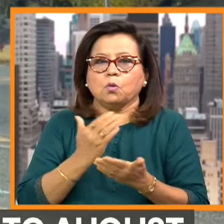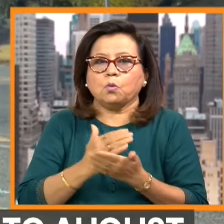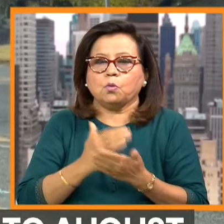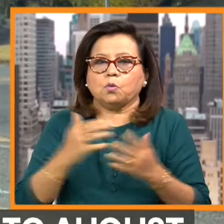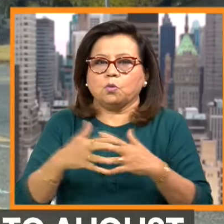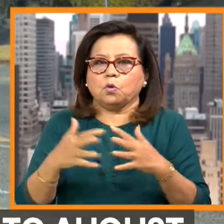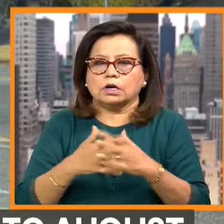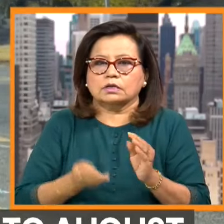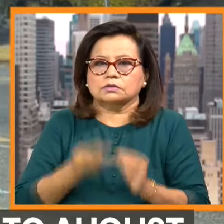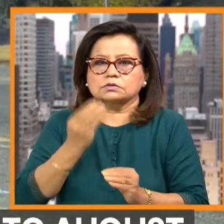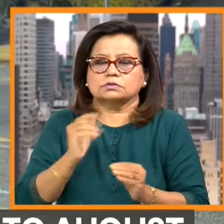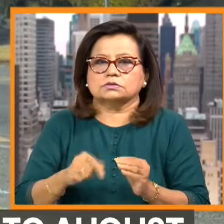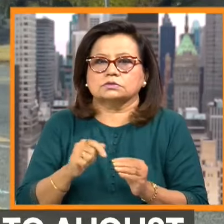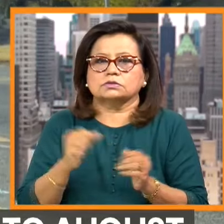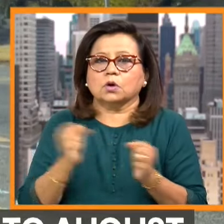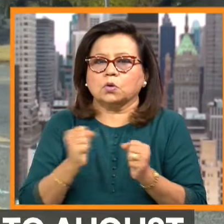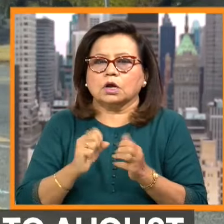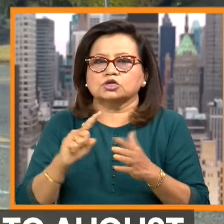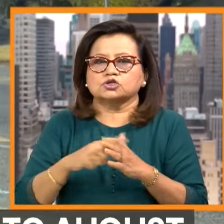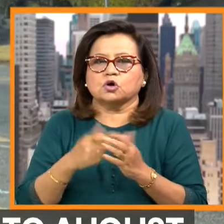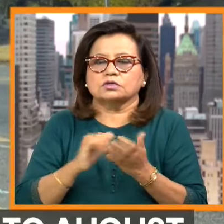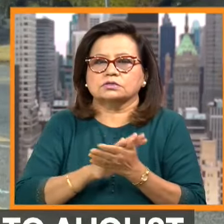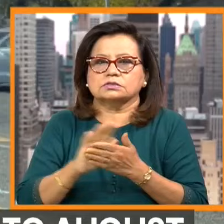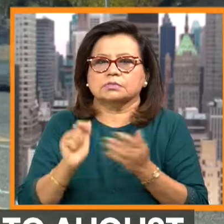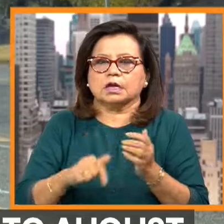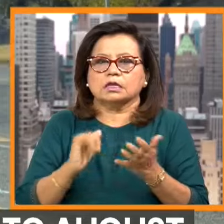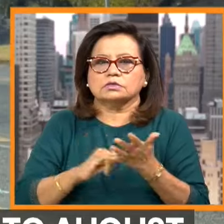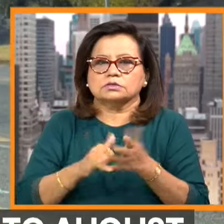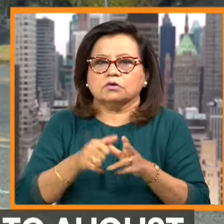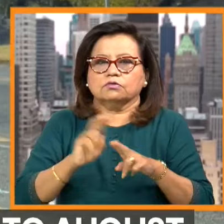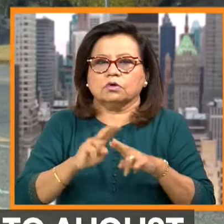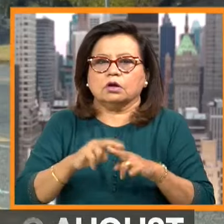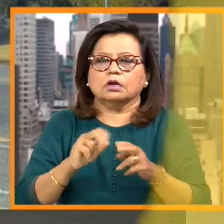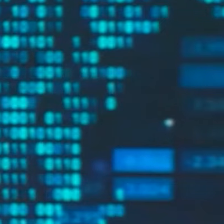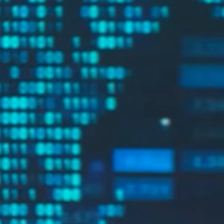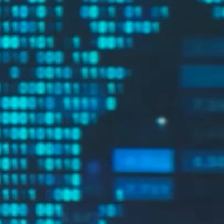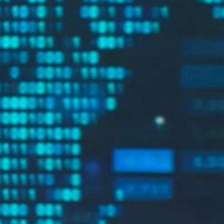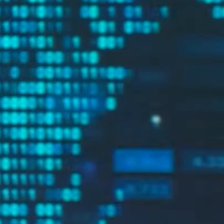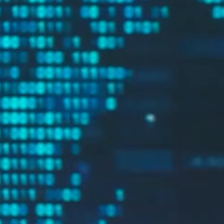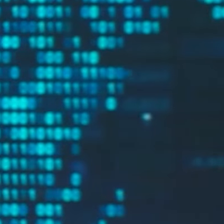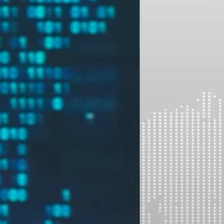the ankles. This is Calden Ongmu from Johannesburg, South Africa for WION World is One.